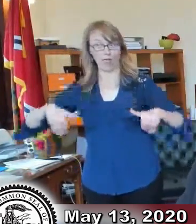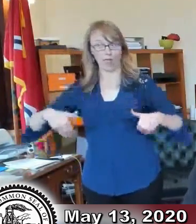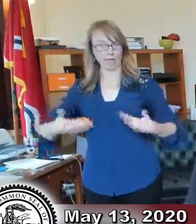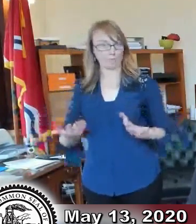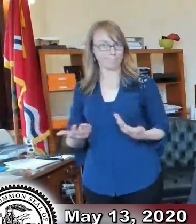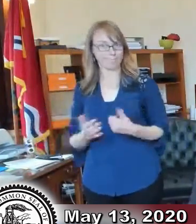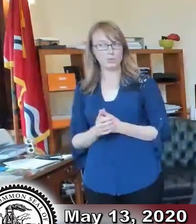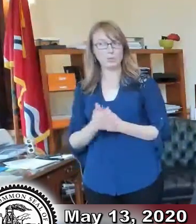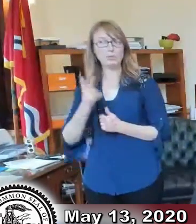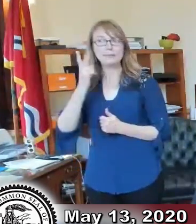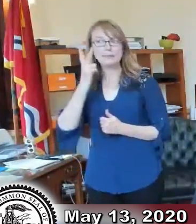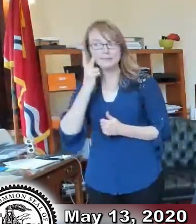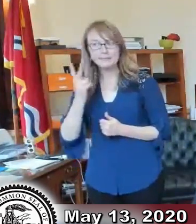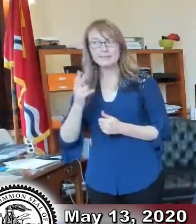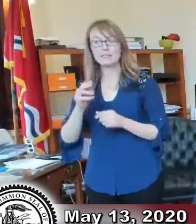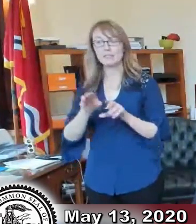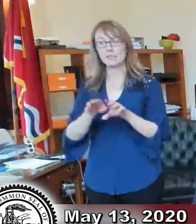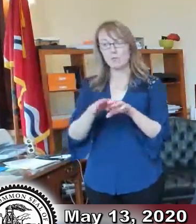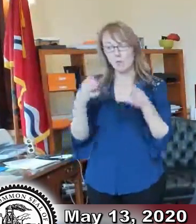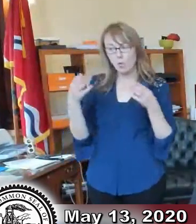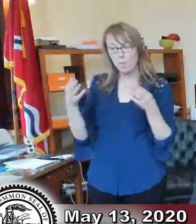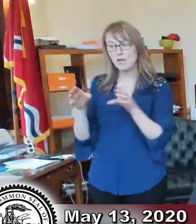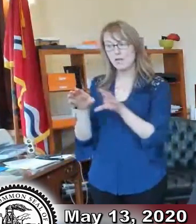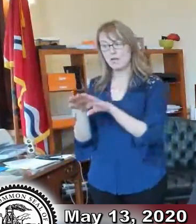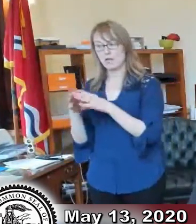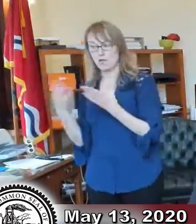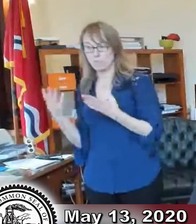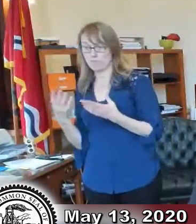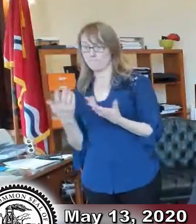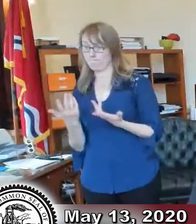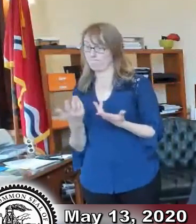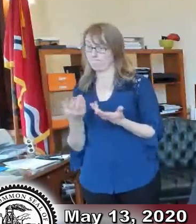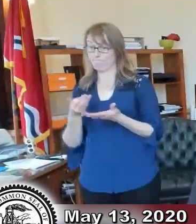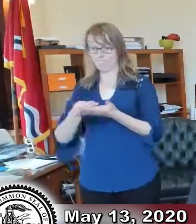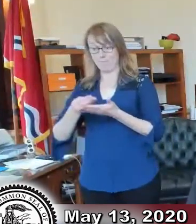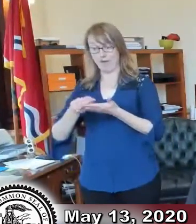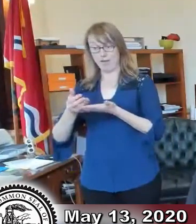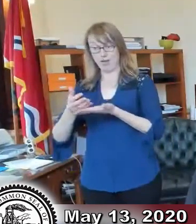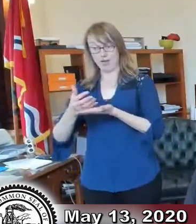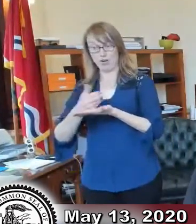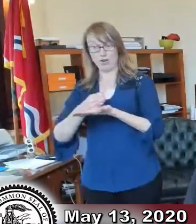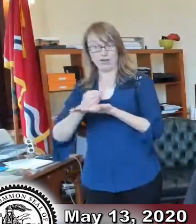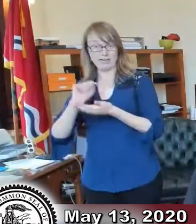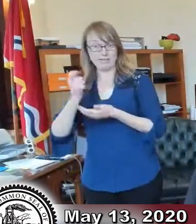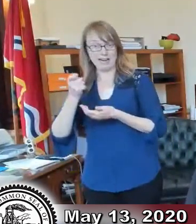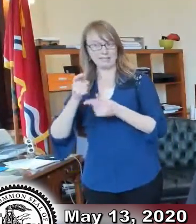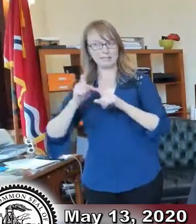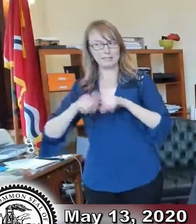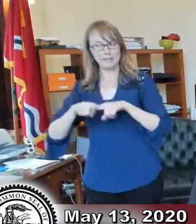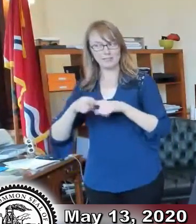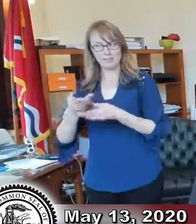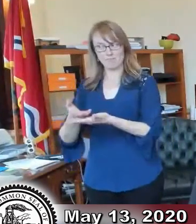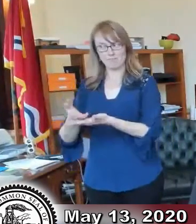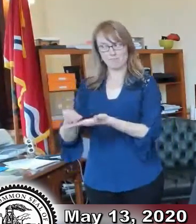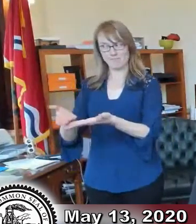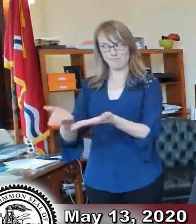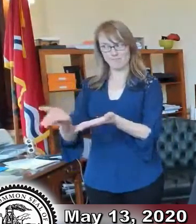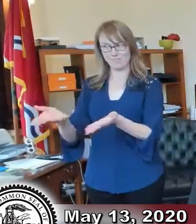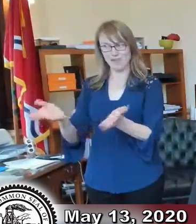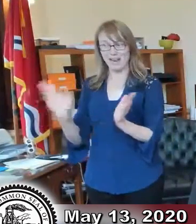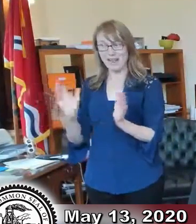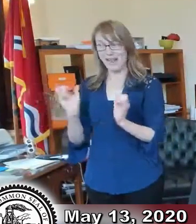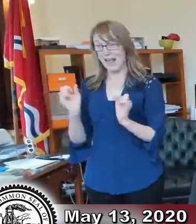tell you what, it is going to be very dependent on how many people will